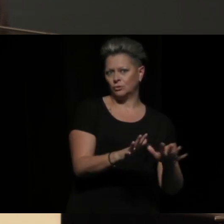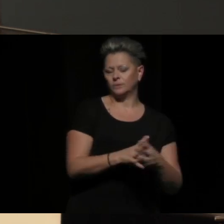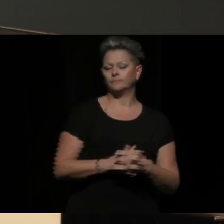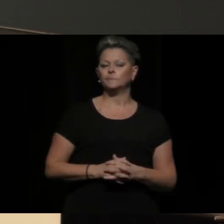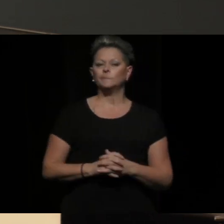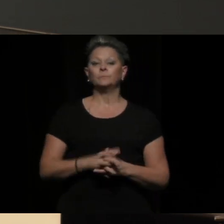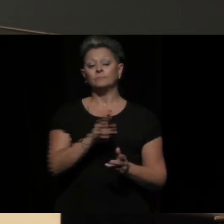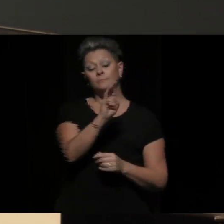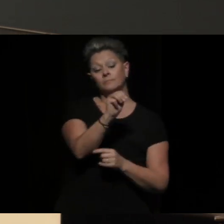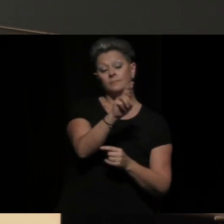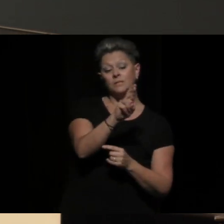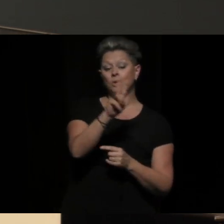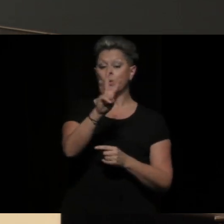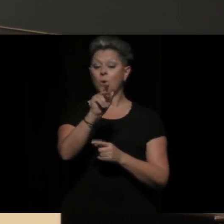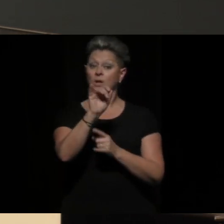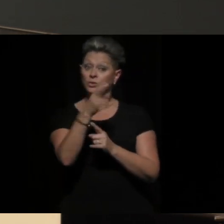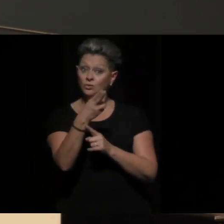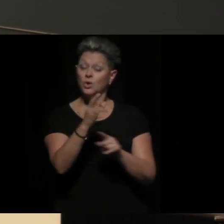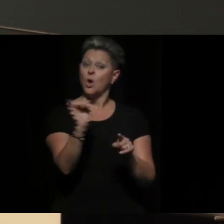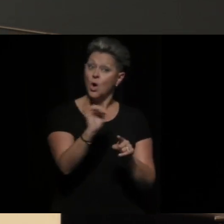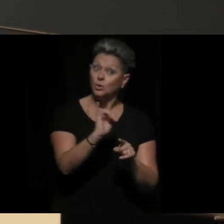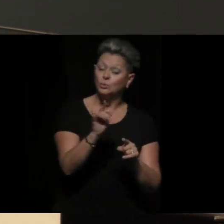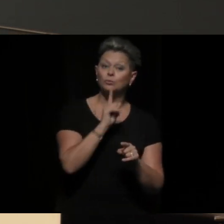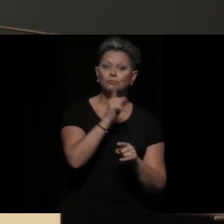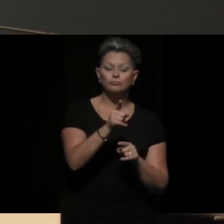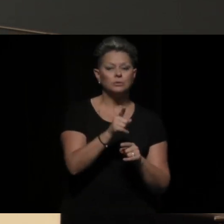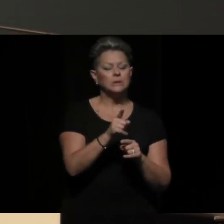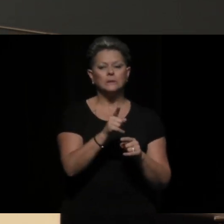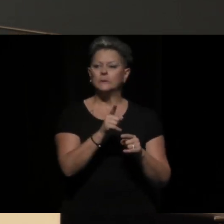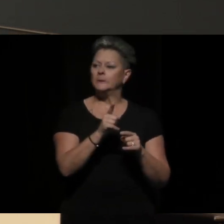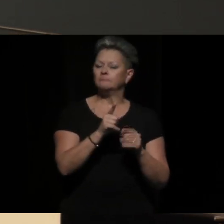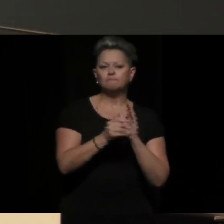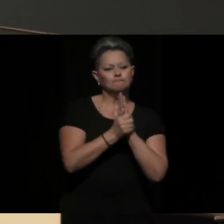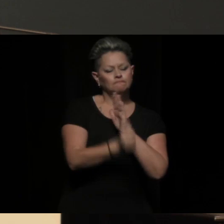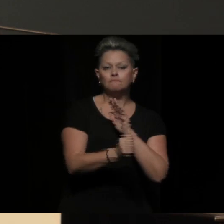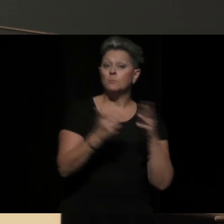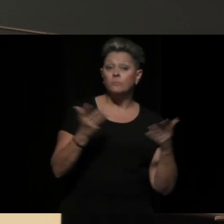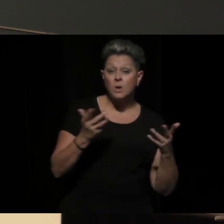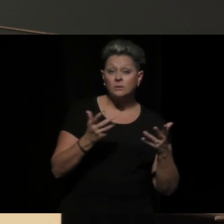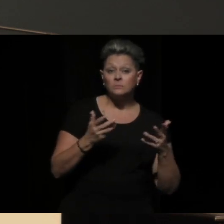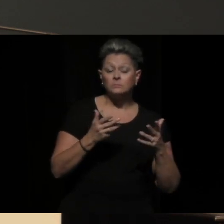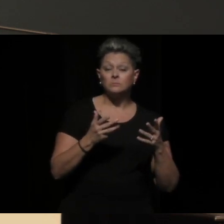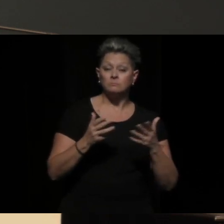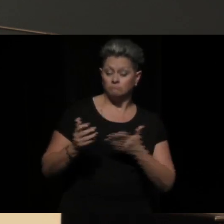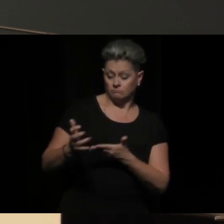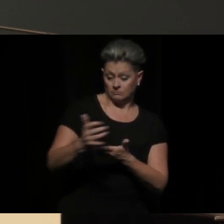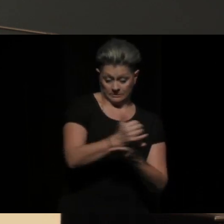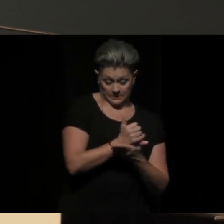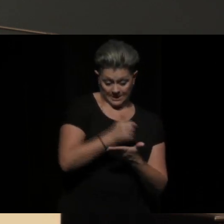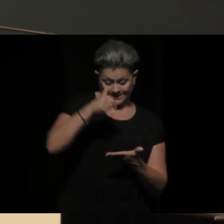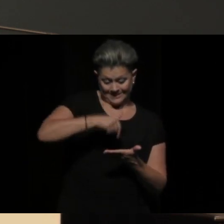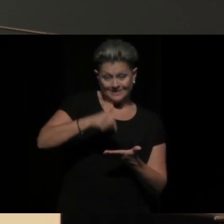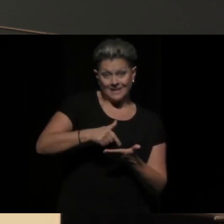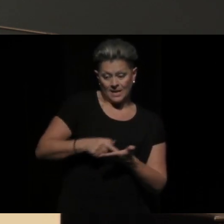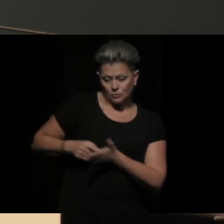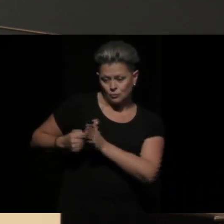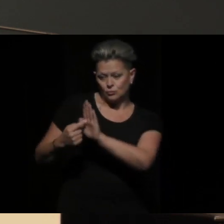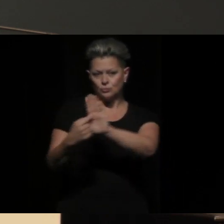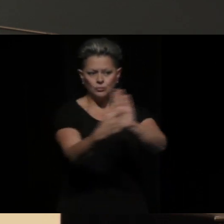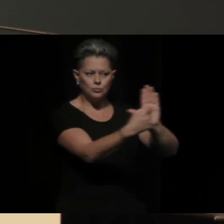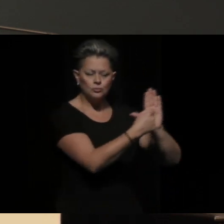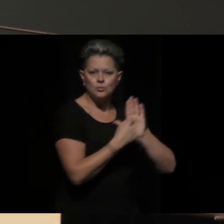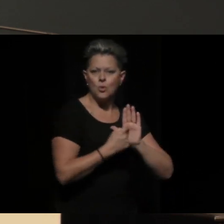Mr. Walsh was also instrumental in acquiring one of the most significant collections in the provincial archives